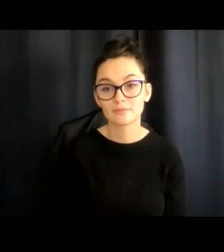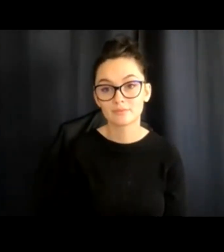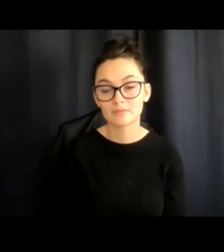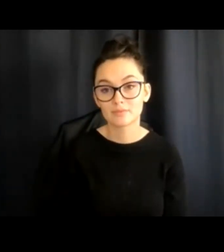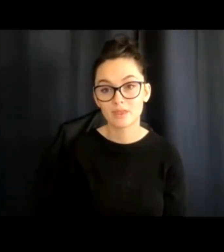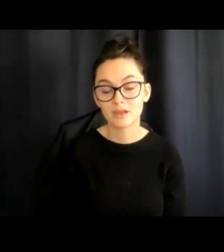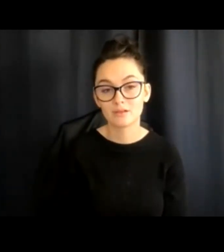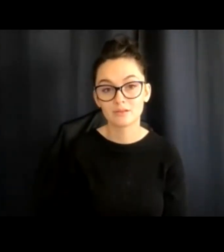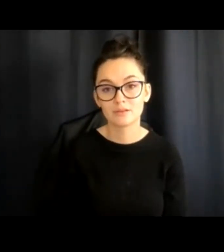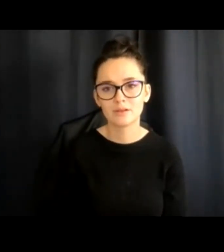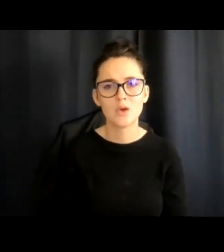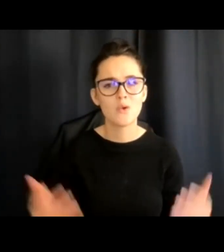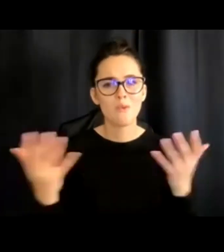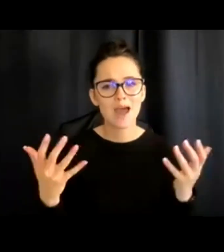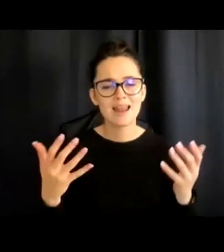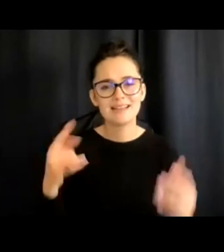black tarpon?